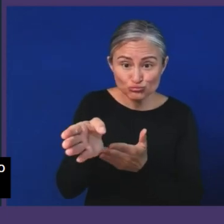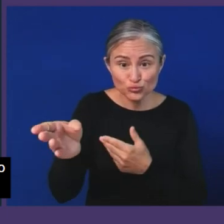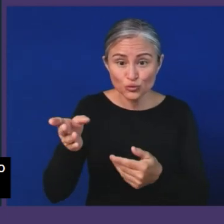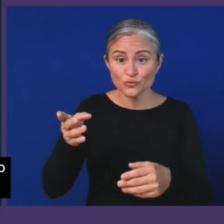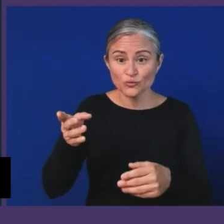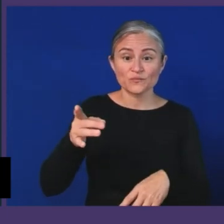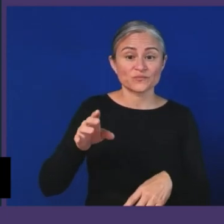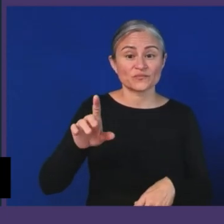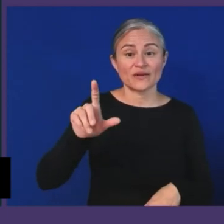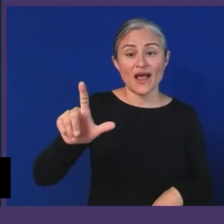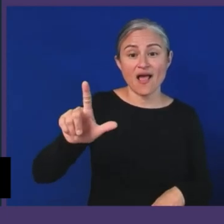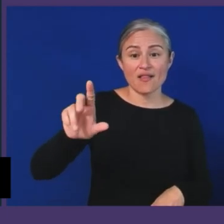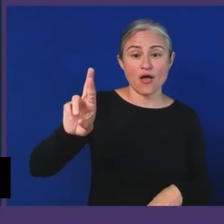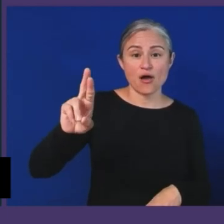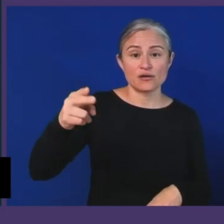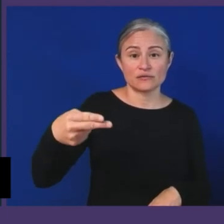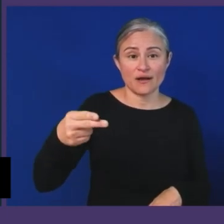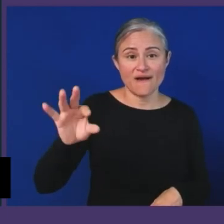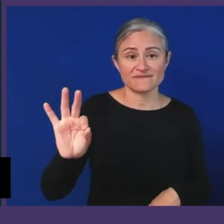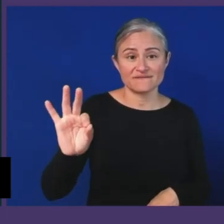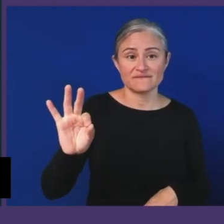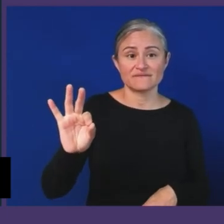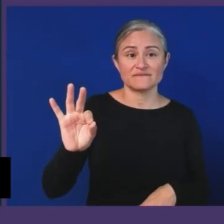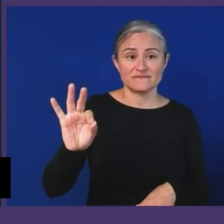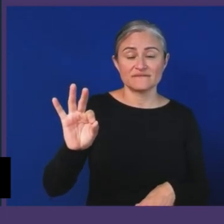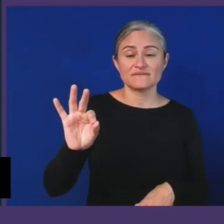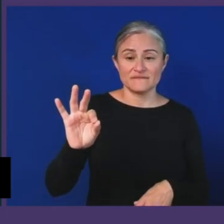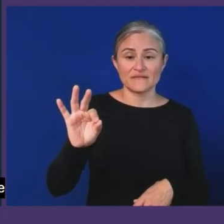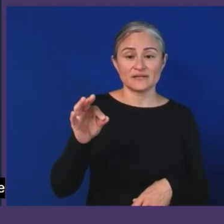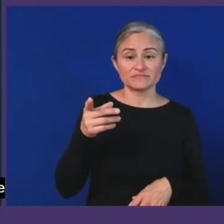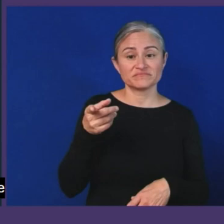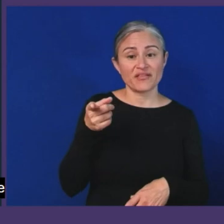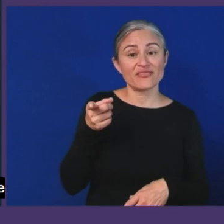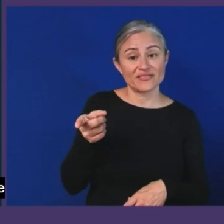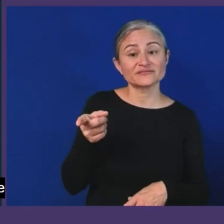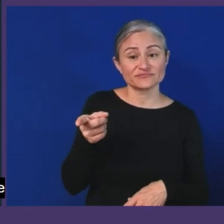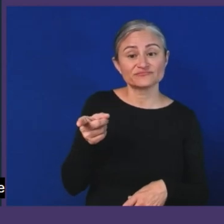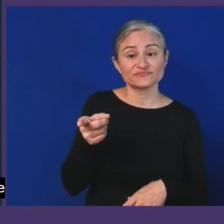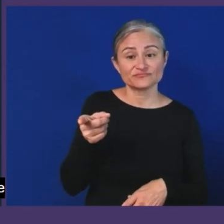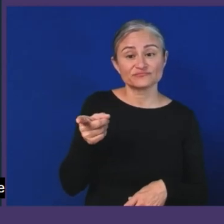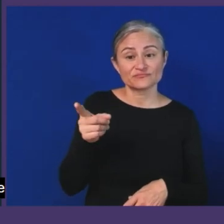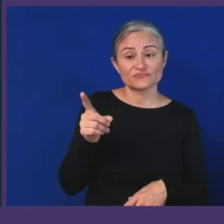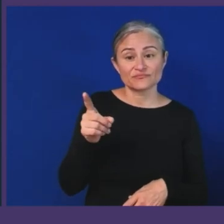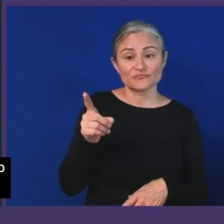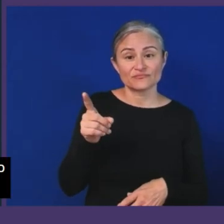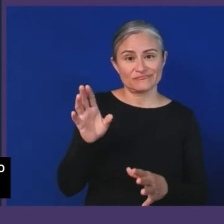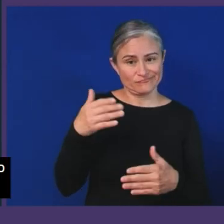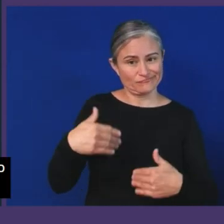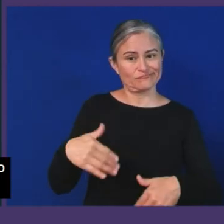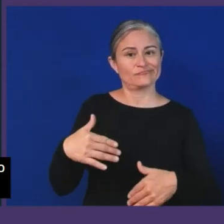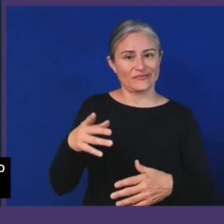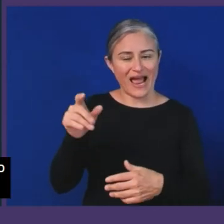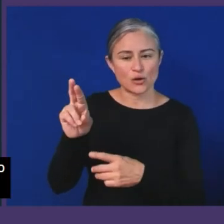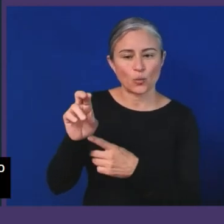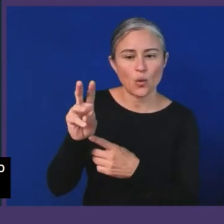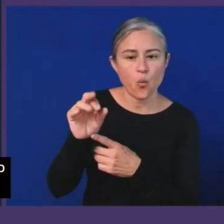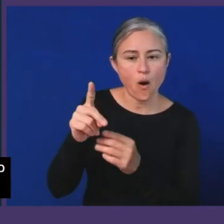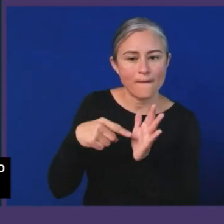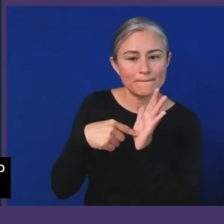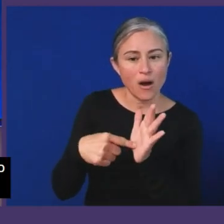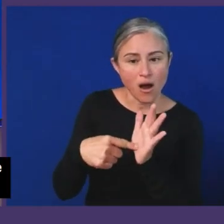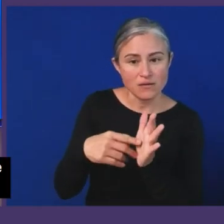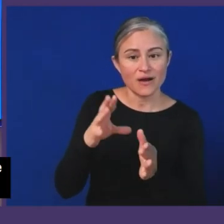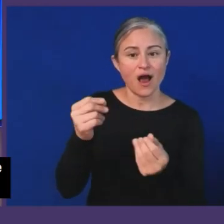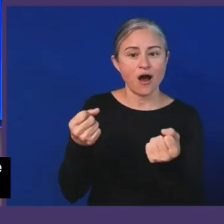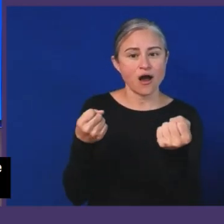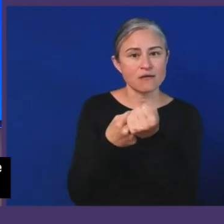that consists of both reward modeling and reinforcement learning. So let me cover that, and then I'll come back to why you may want to go through the extra steps and how that compares to just